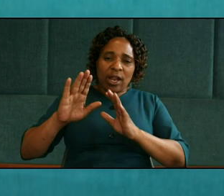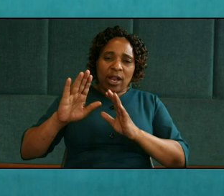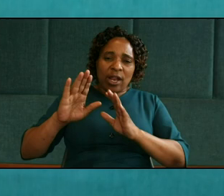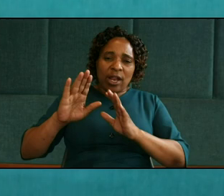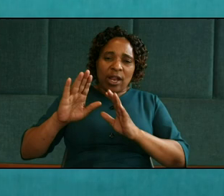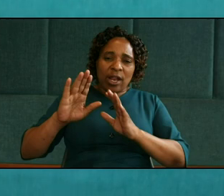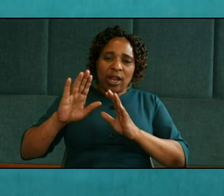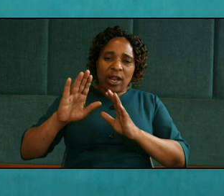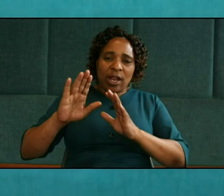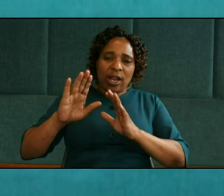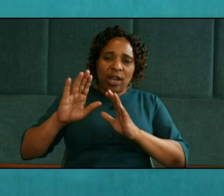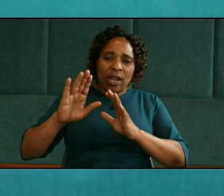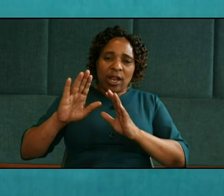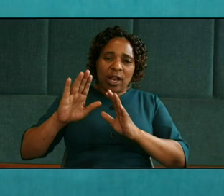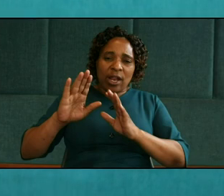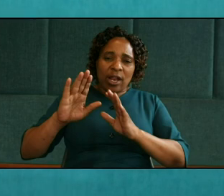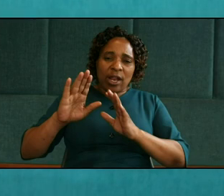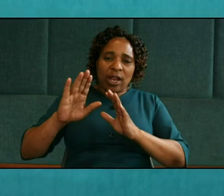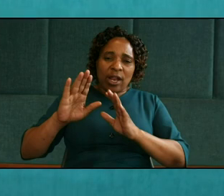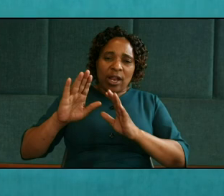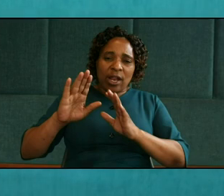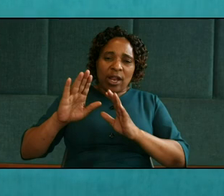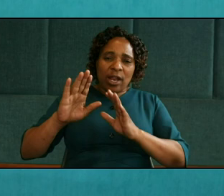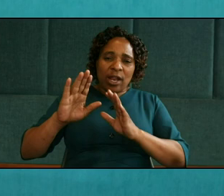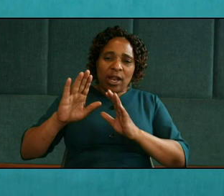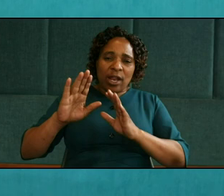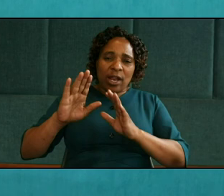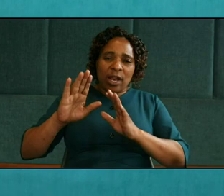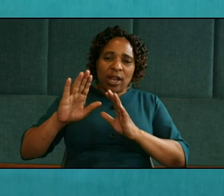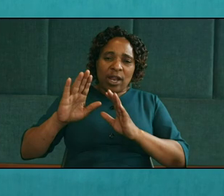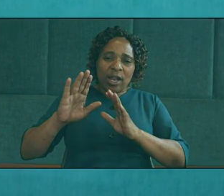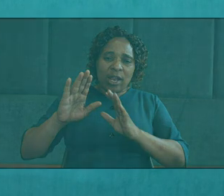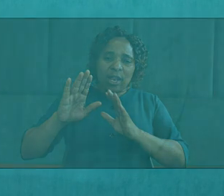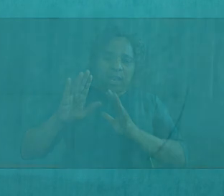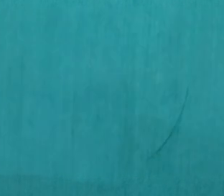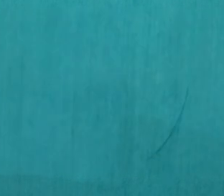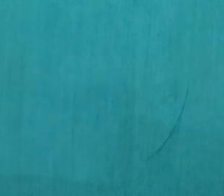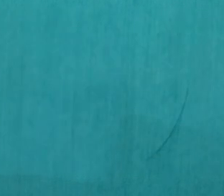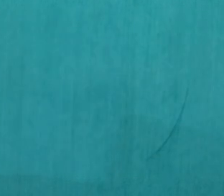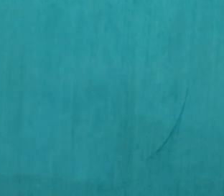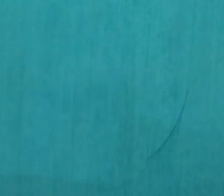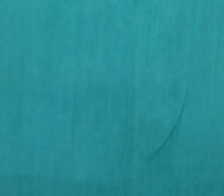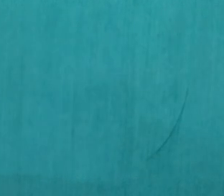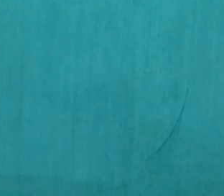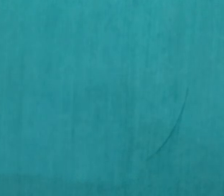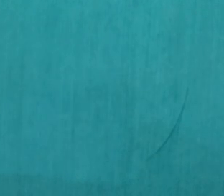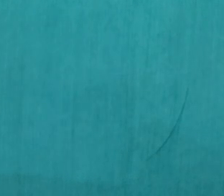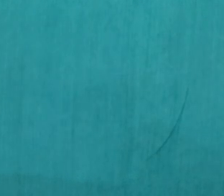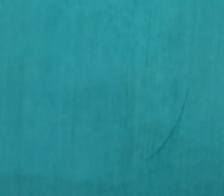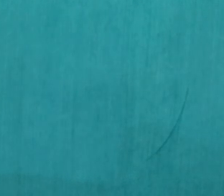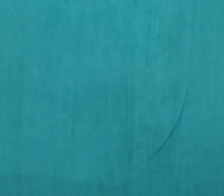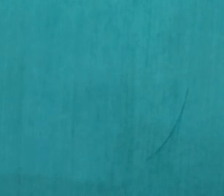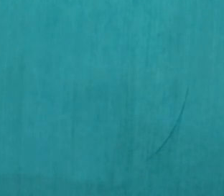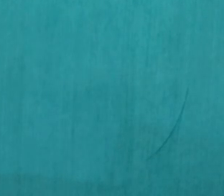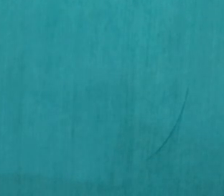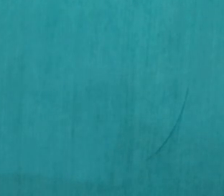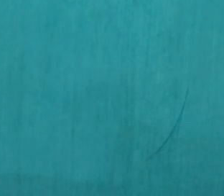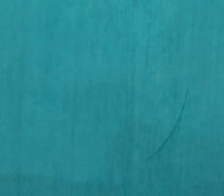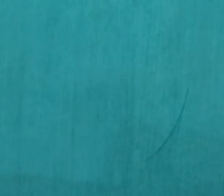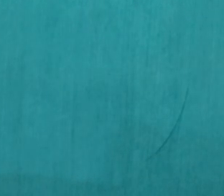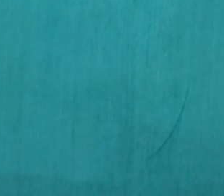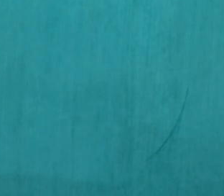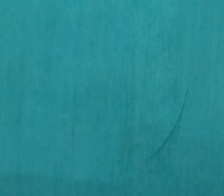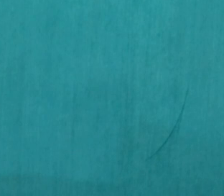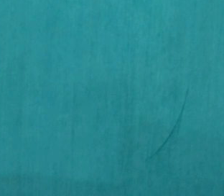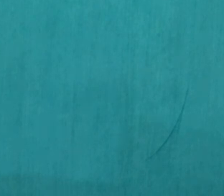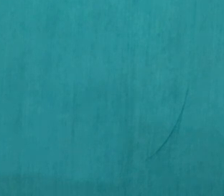2 tells us that we should not be conformed to this world, but that we should be transformed by the renewing of our mind, that we may prove what